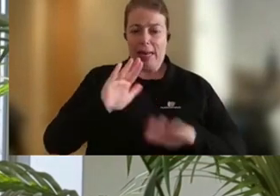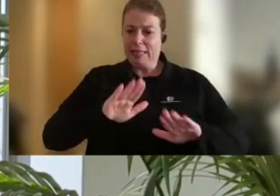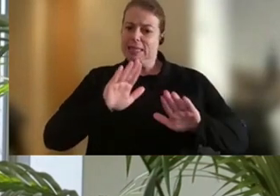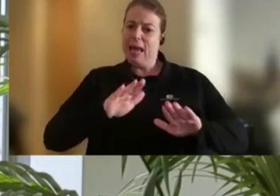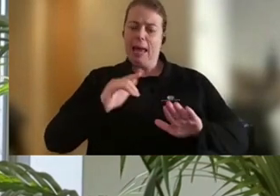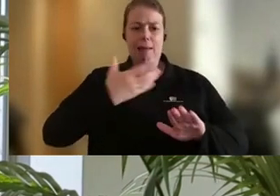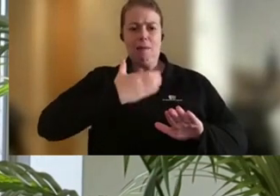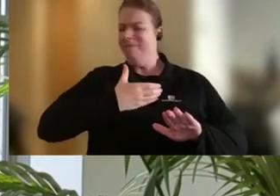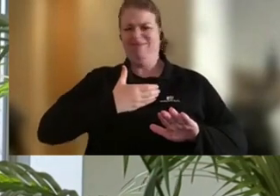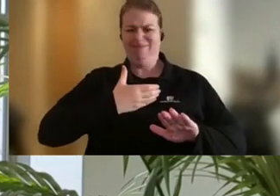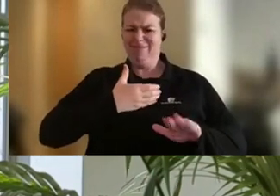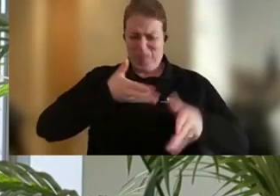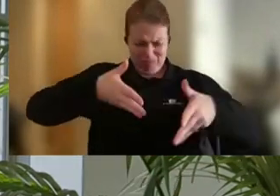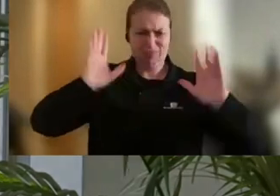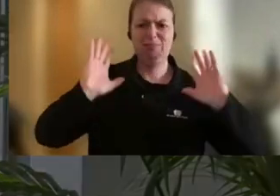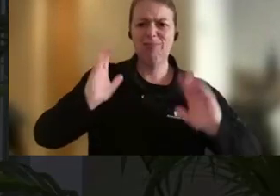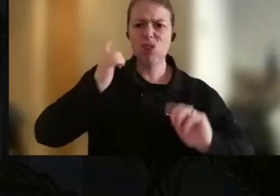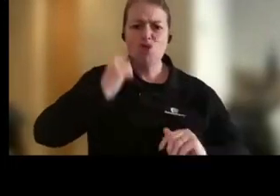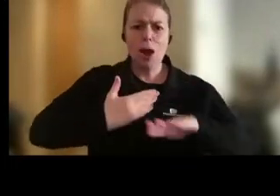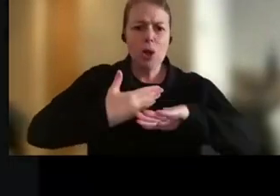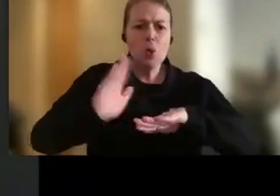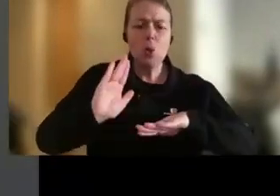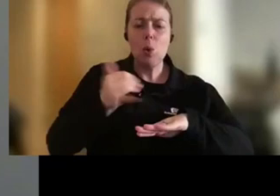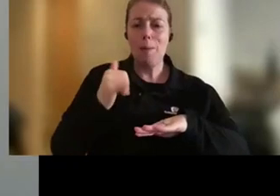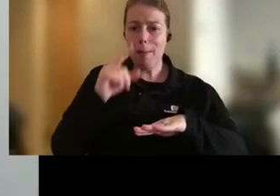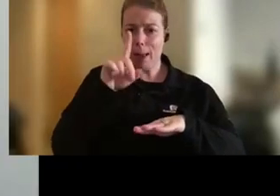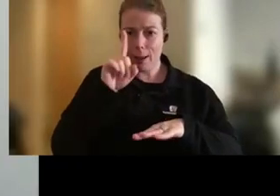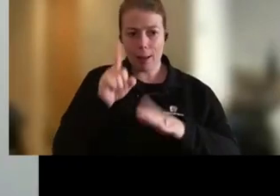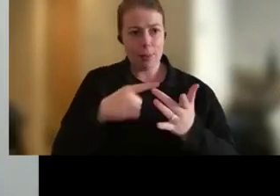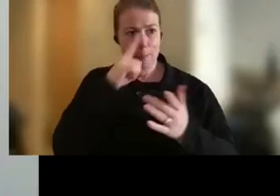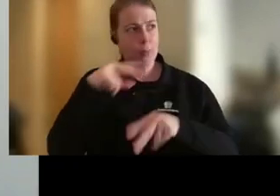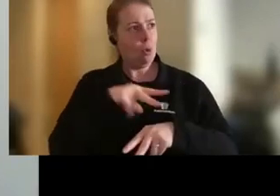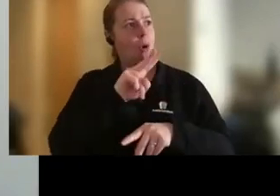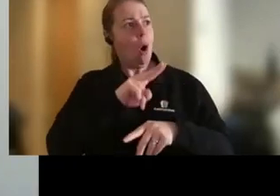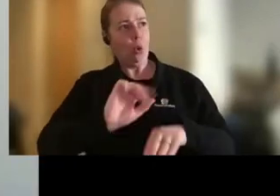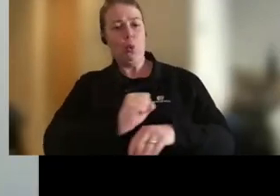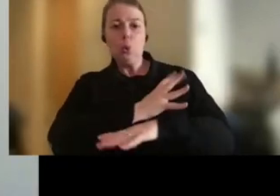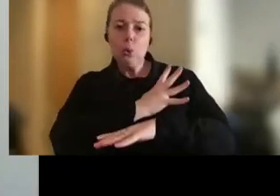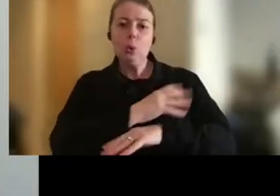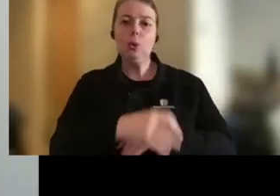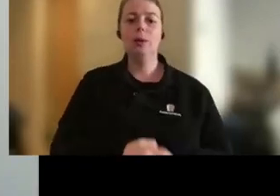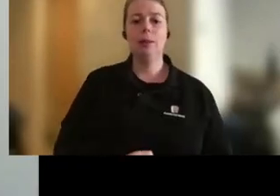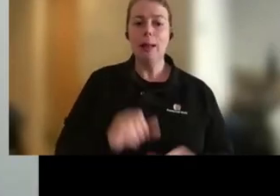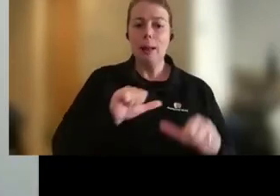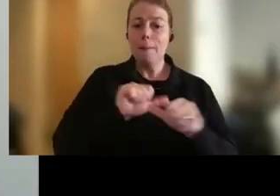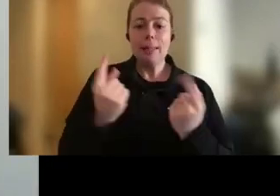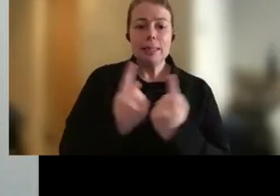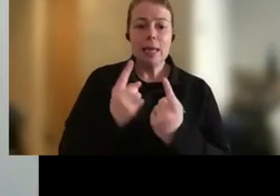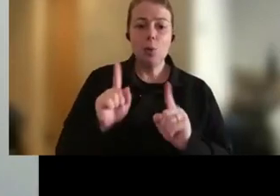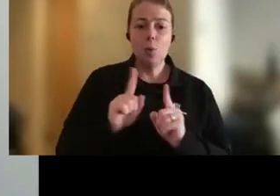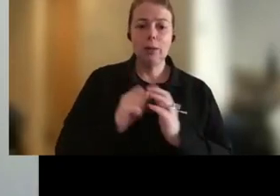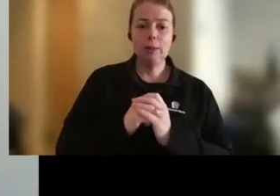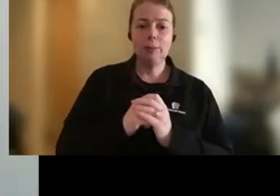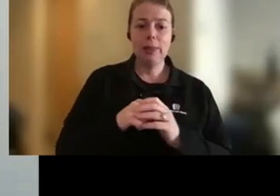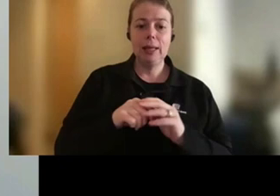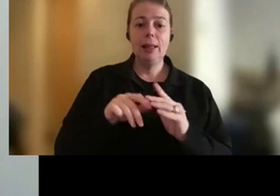maybe an inspiration for others. My highlight was definitely the evaluation workshop I led because